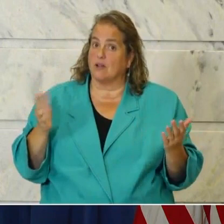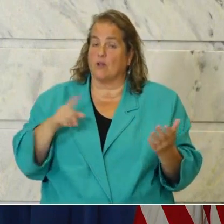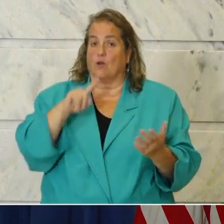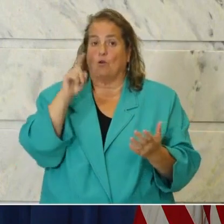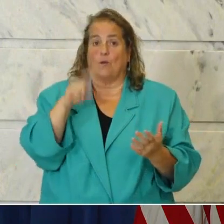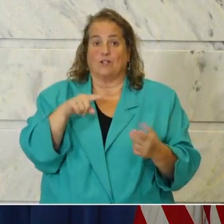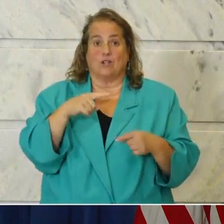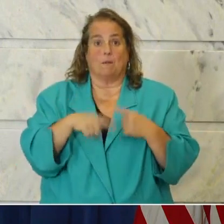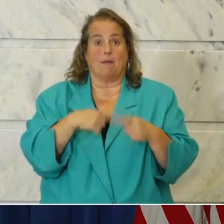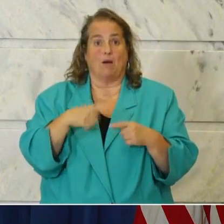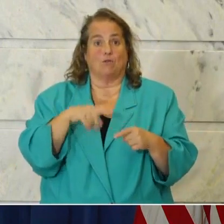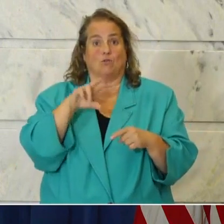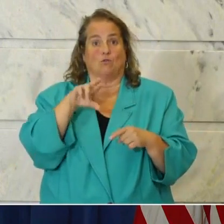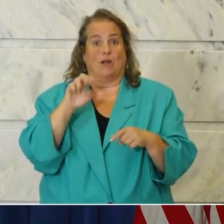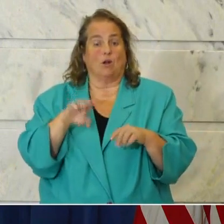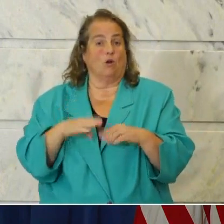reopening.